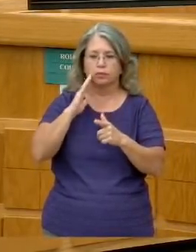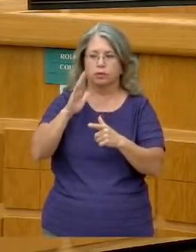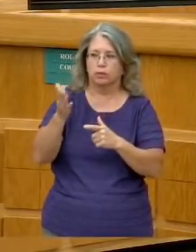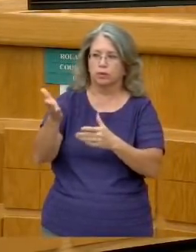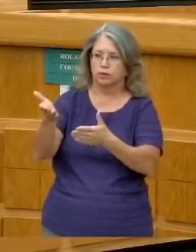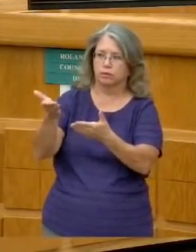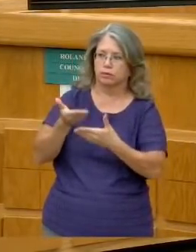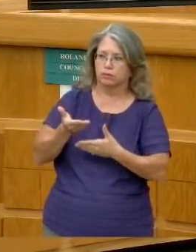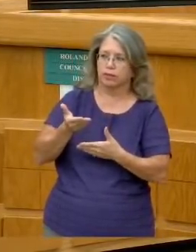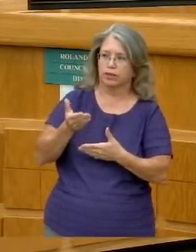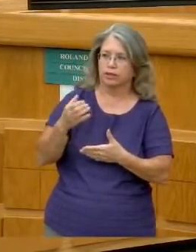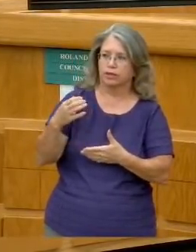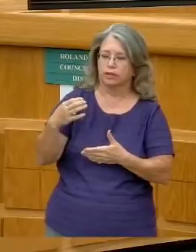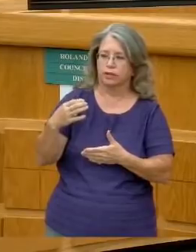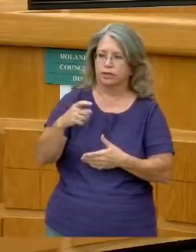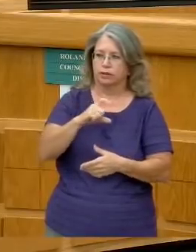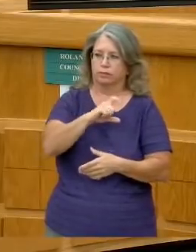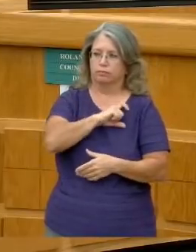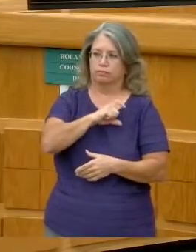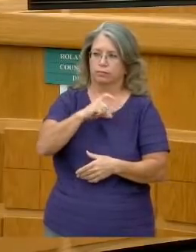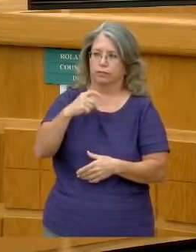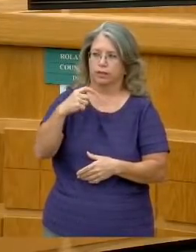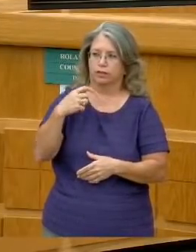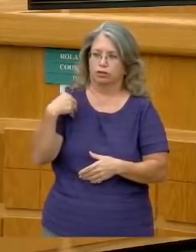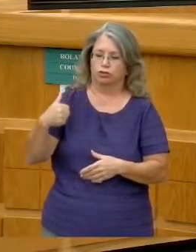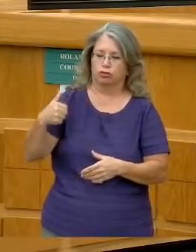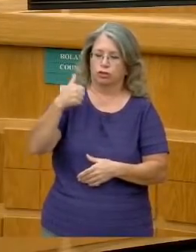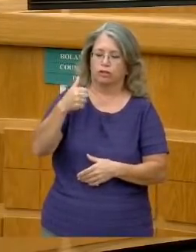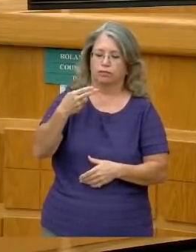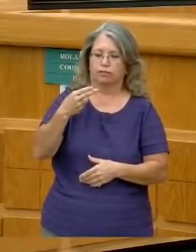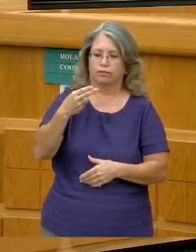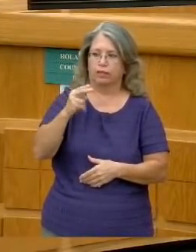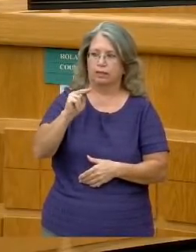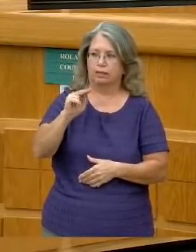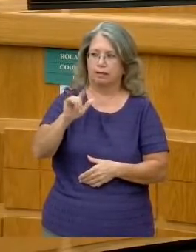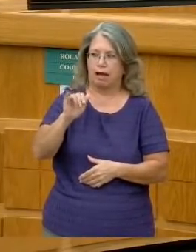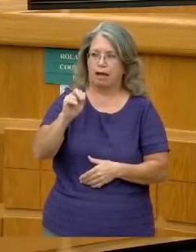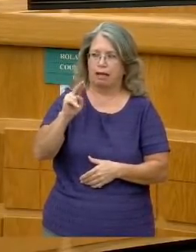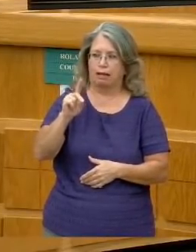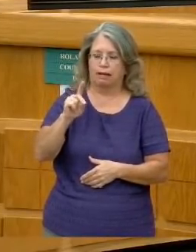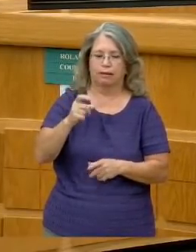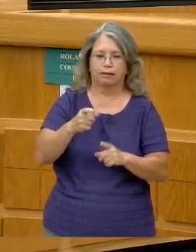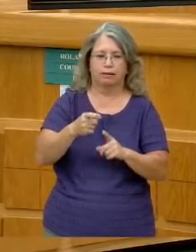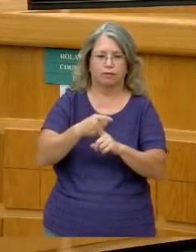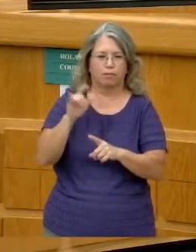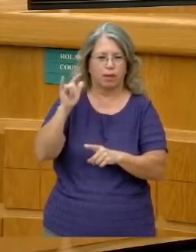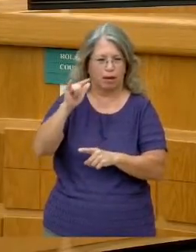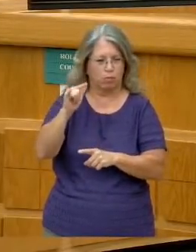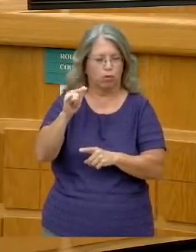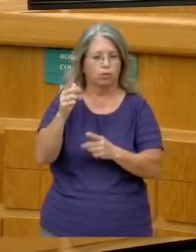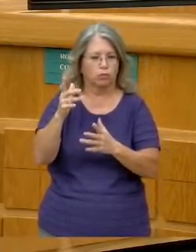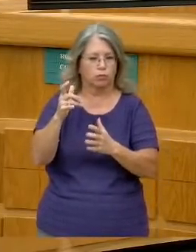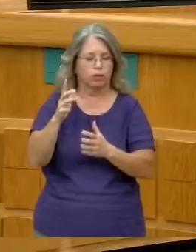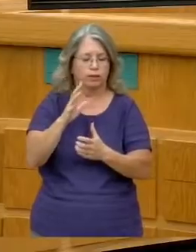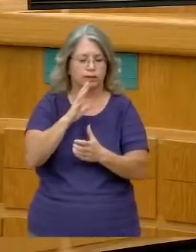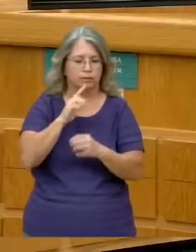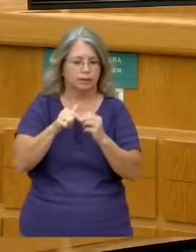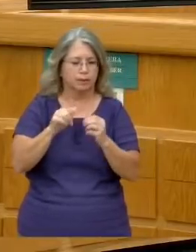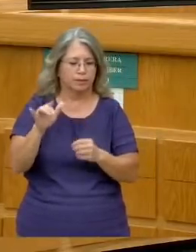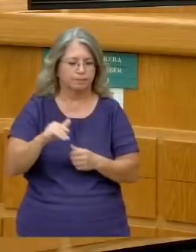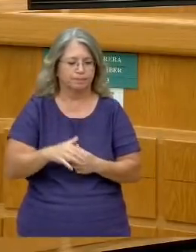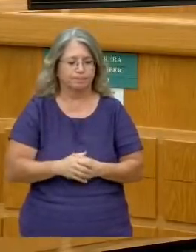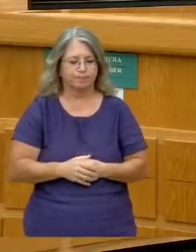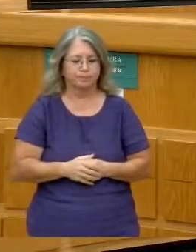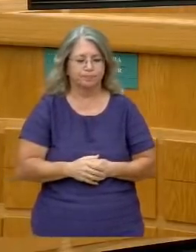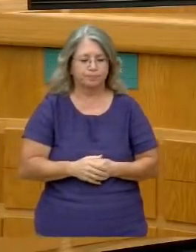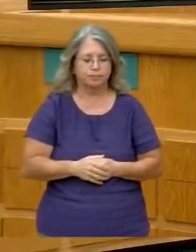here from our international airport, because we do want to speak about one of our city employees that we lost to COVID-19. But